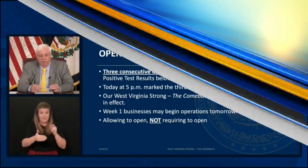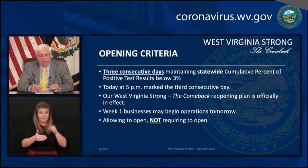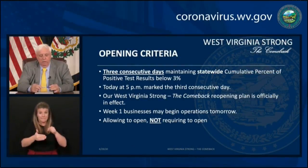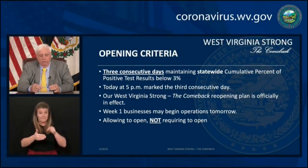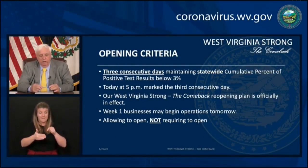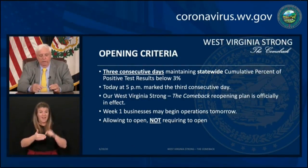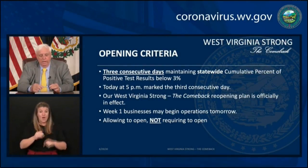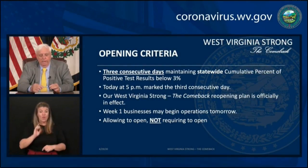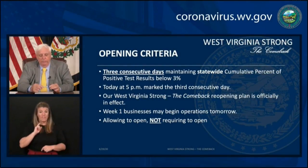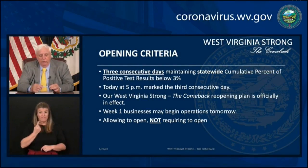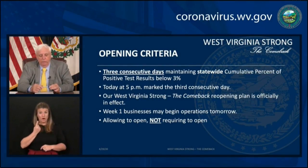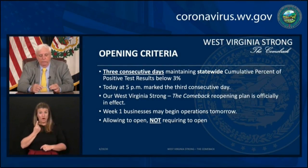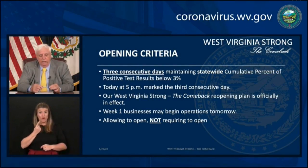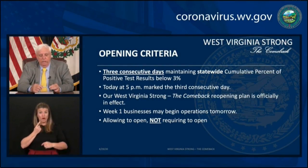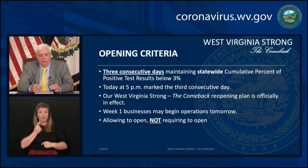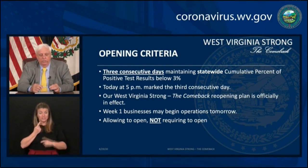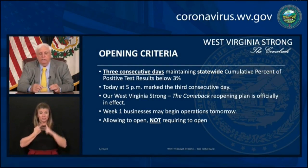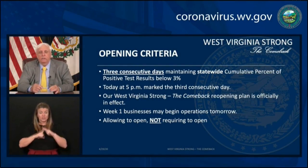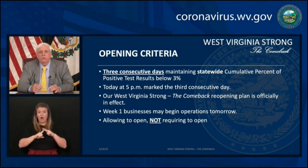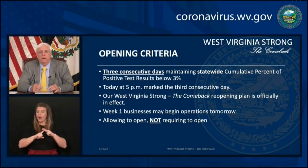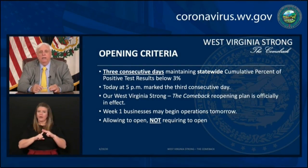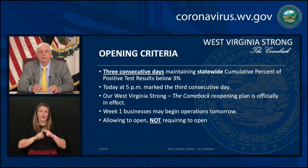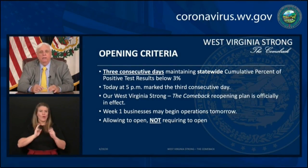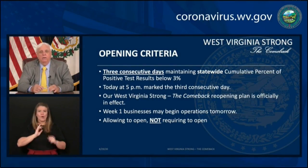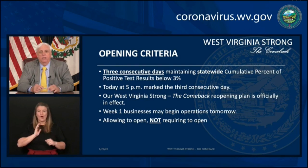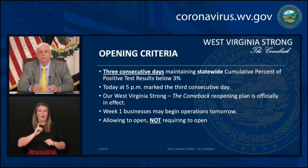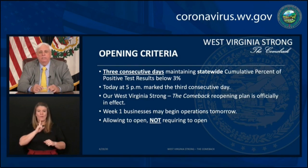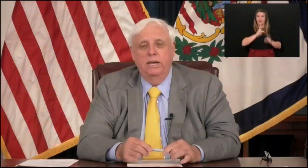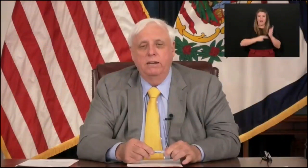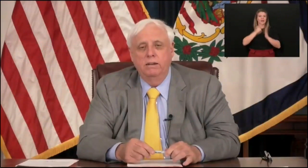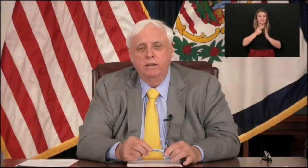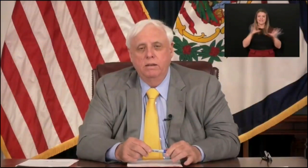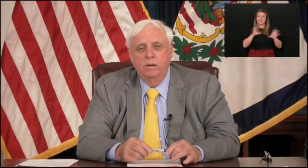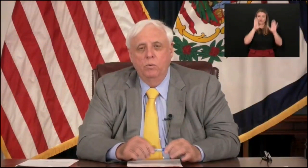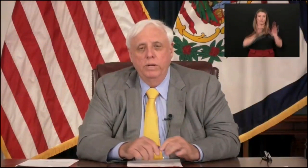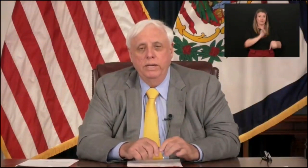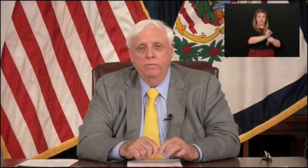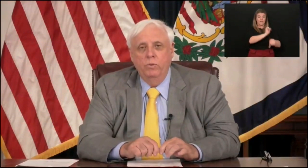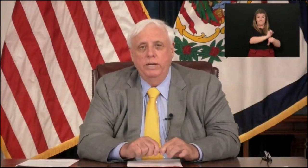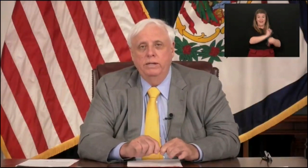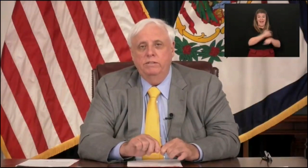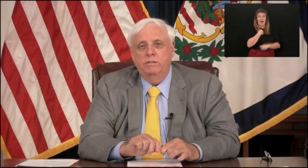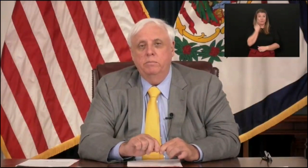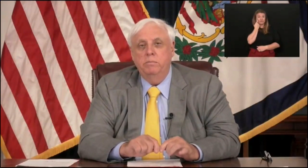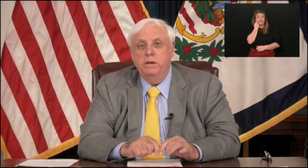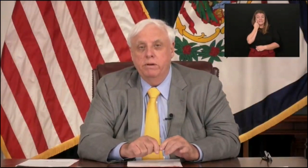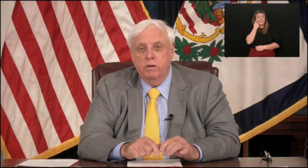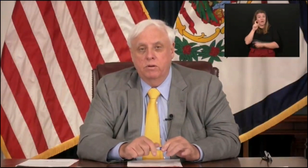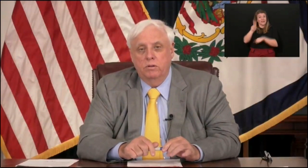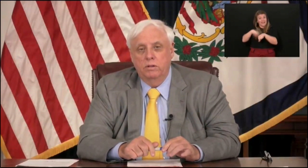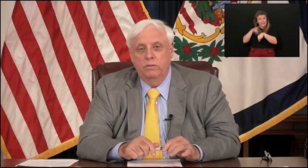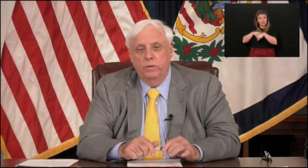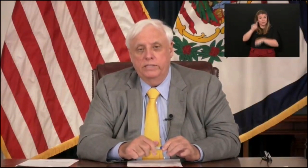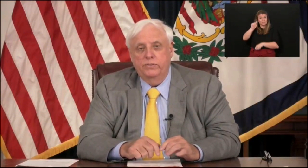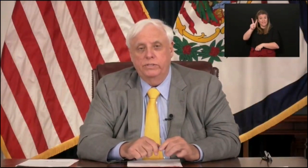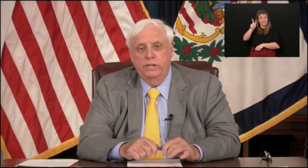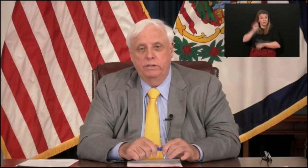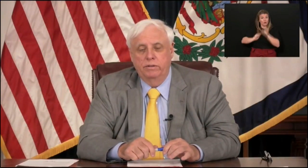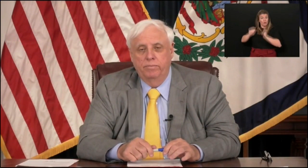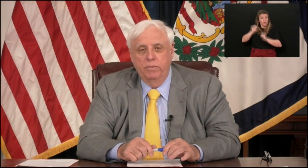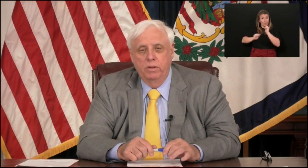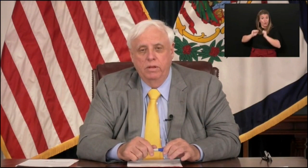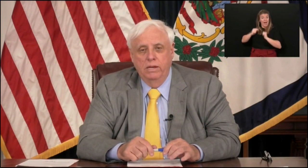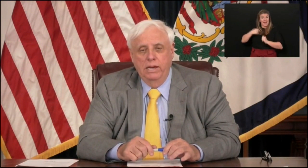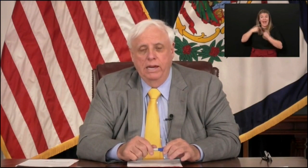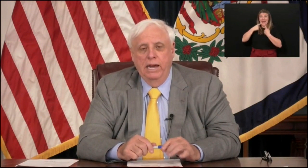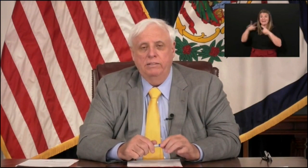I was on a national show just a little while ago and I said, we have witnessed the miracle of West Virginia.